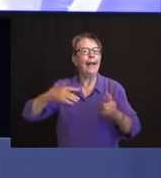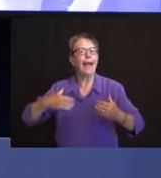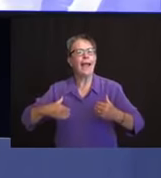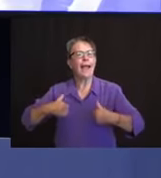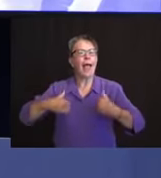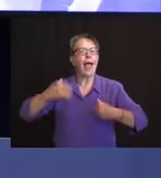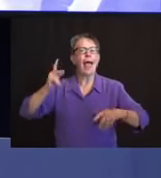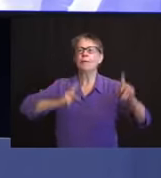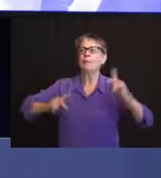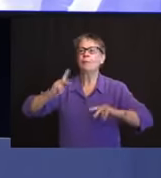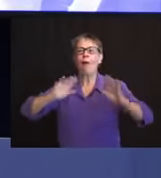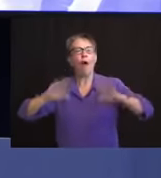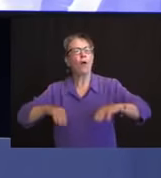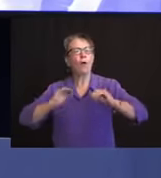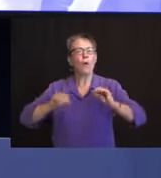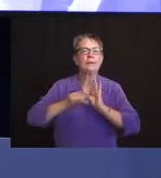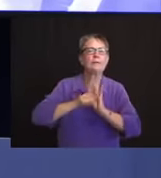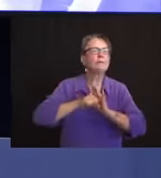commit,